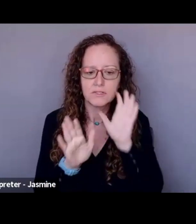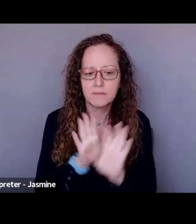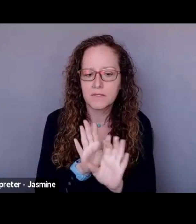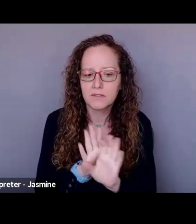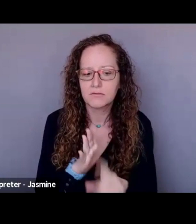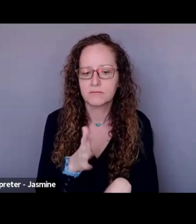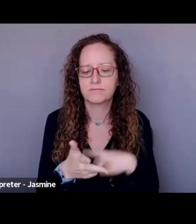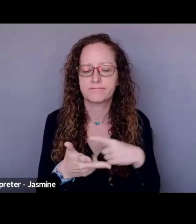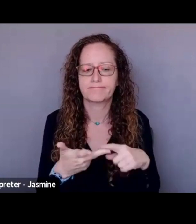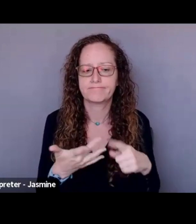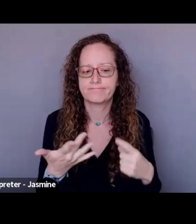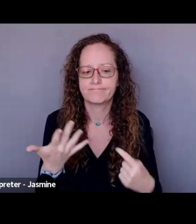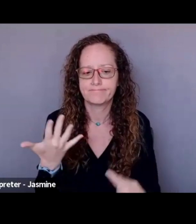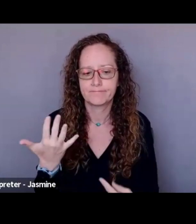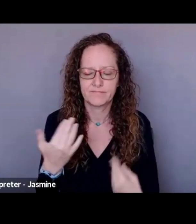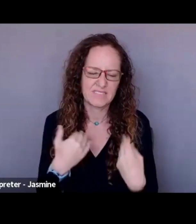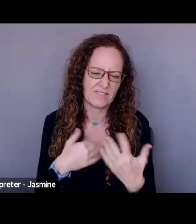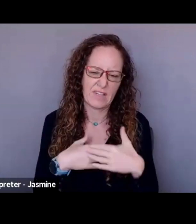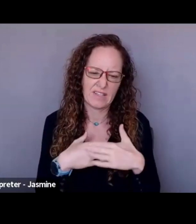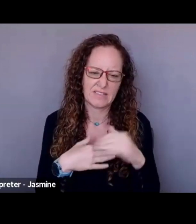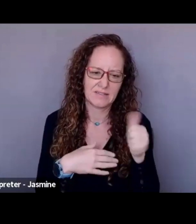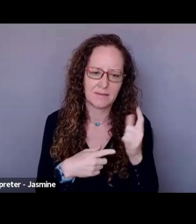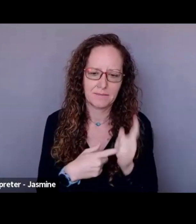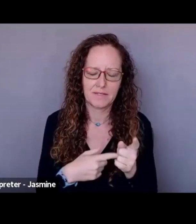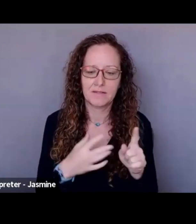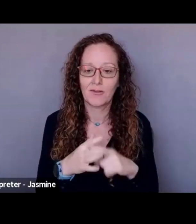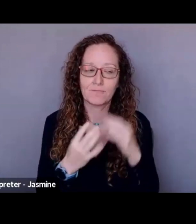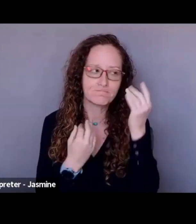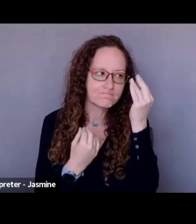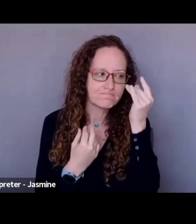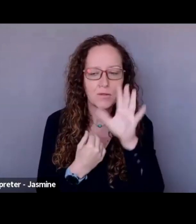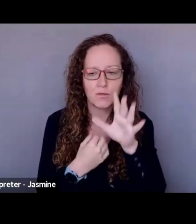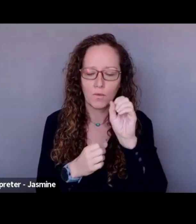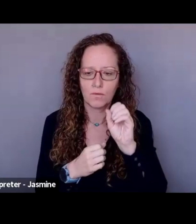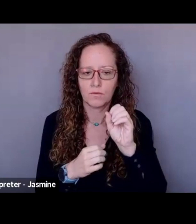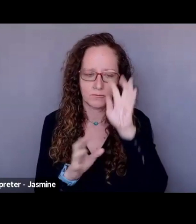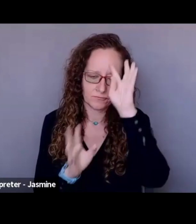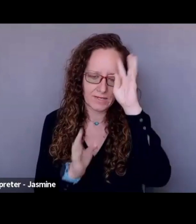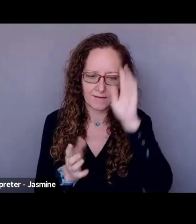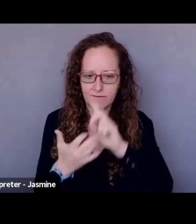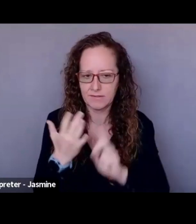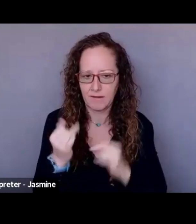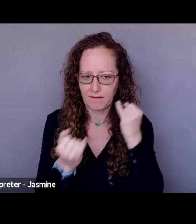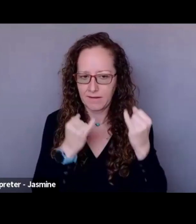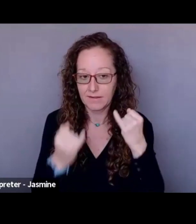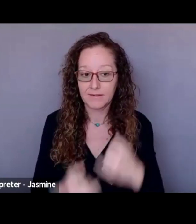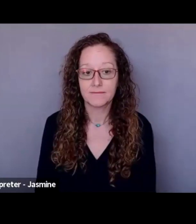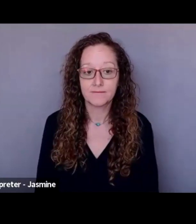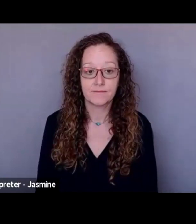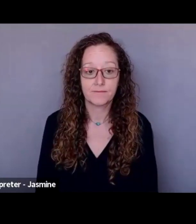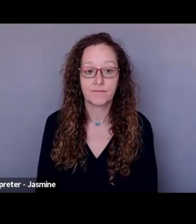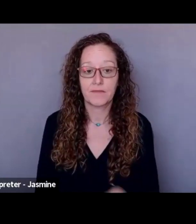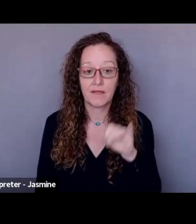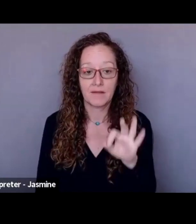etc. So that way you can start thinking about your own creative design ideas. If you need